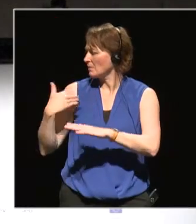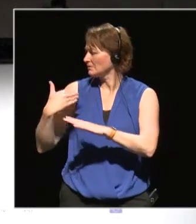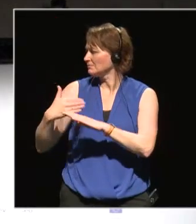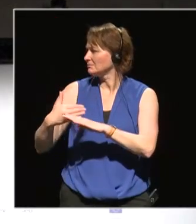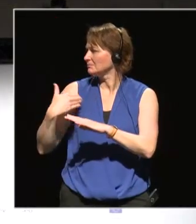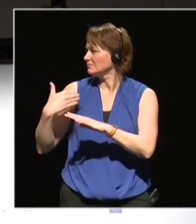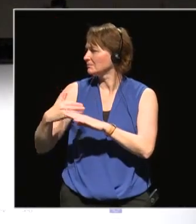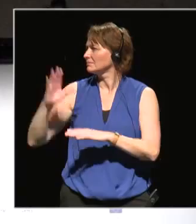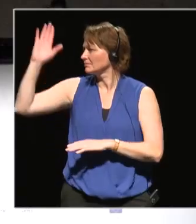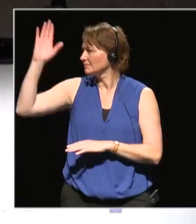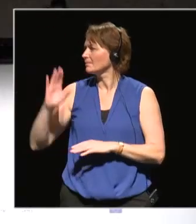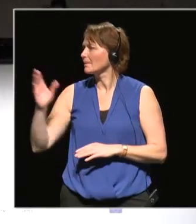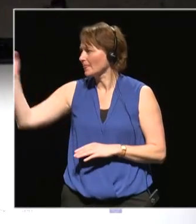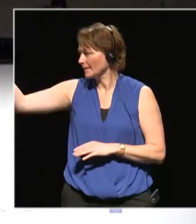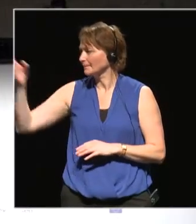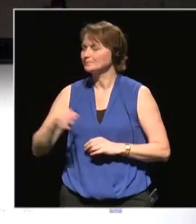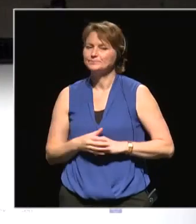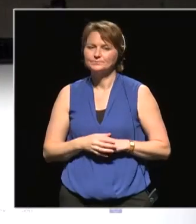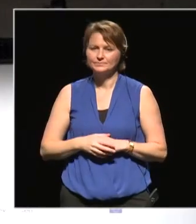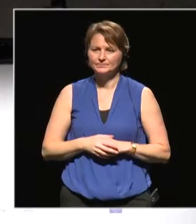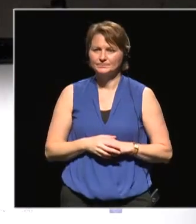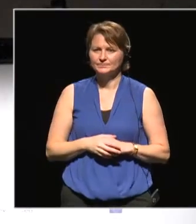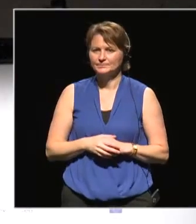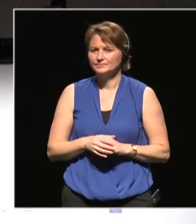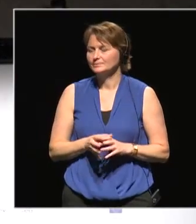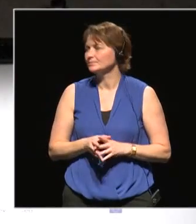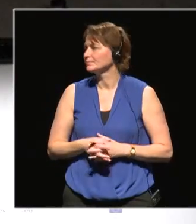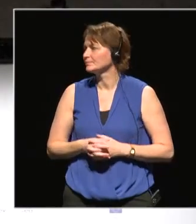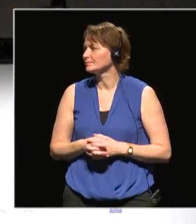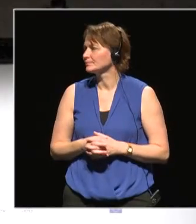far? Please, over there.